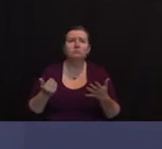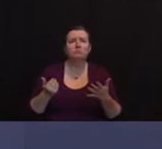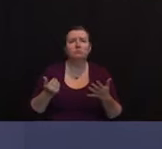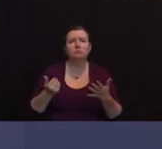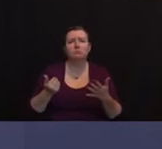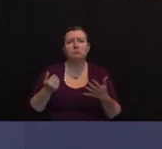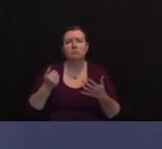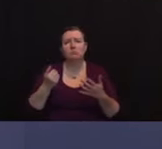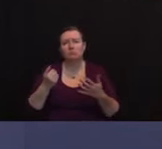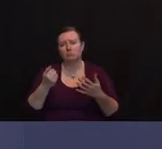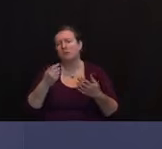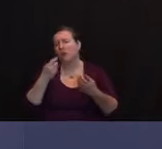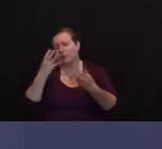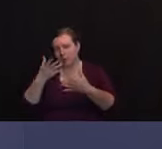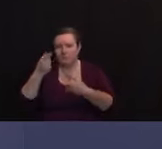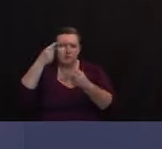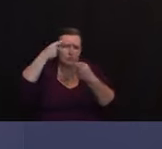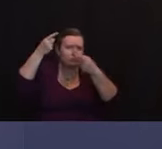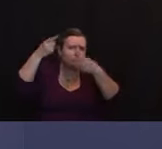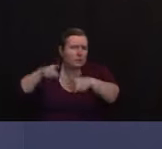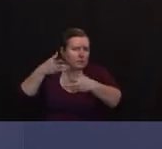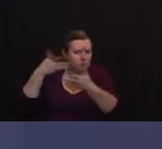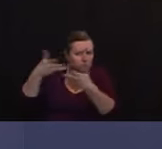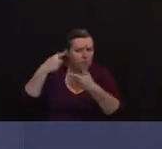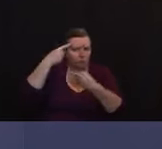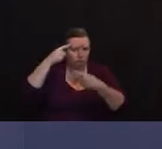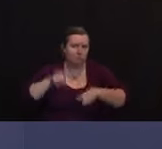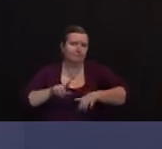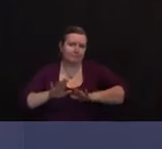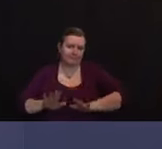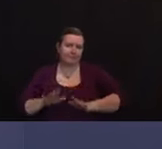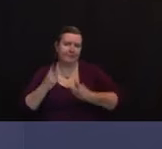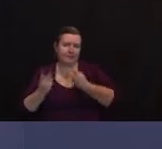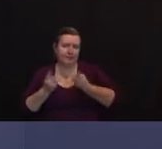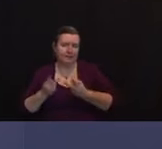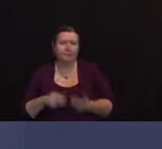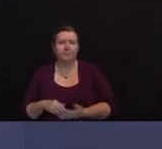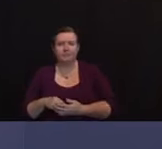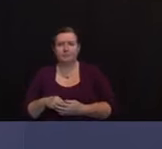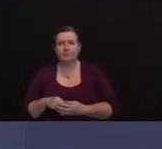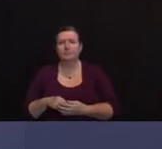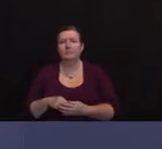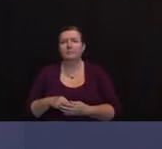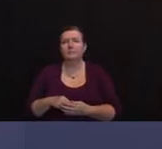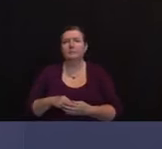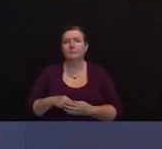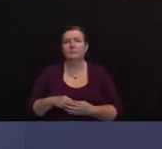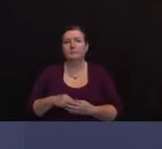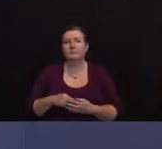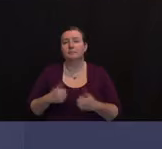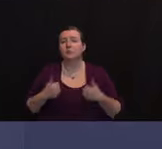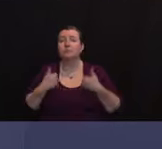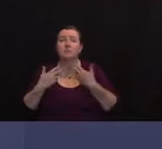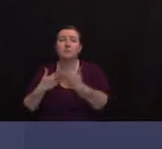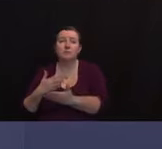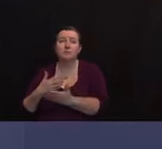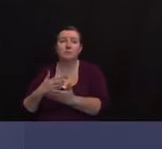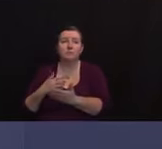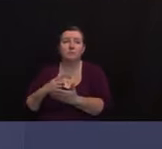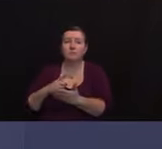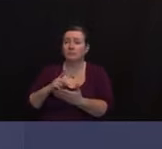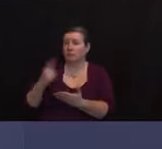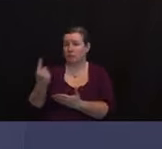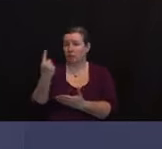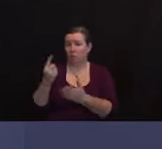visitors. Visitation is permitted in a resident's room if they are in a single room. If a resident is in a